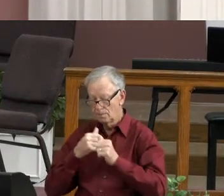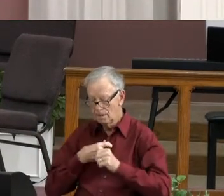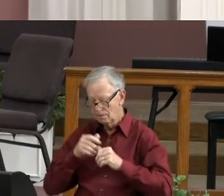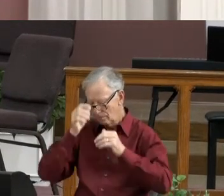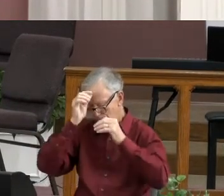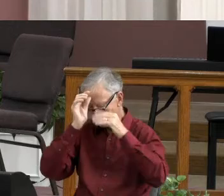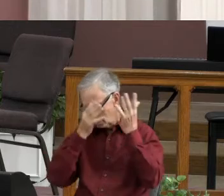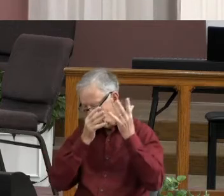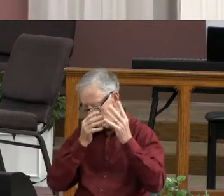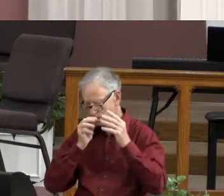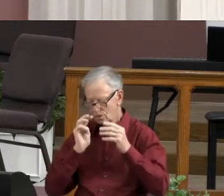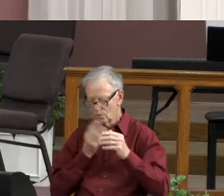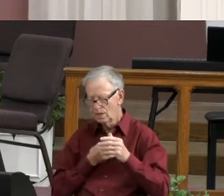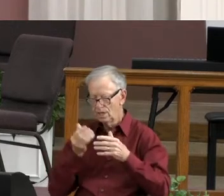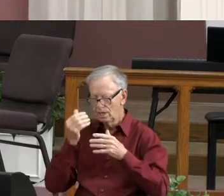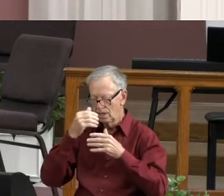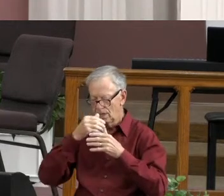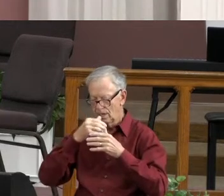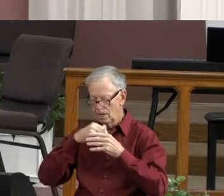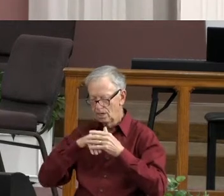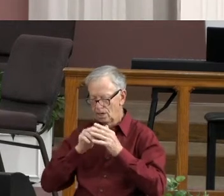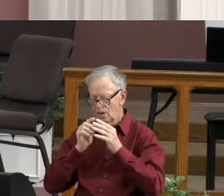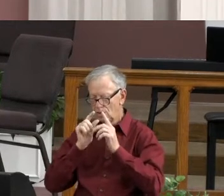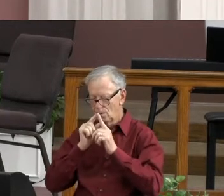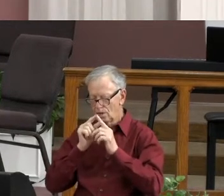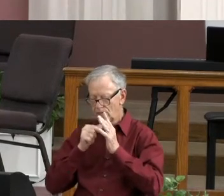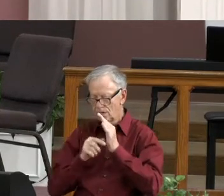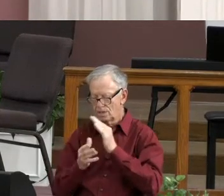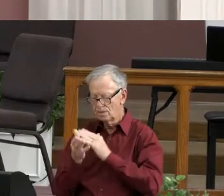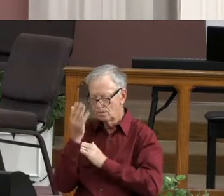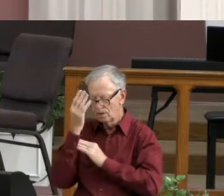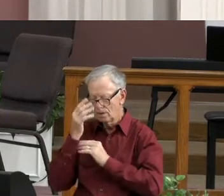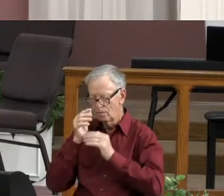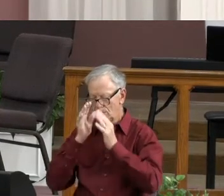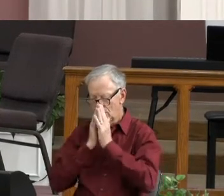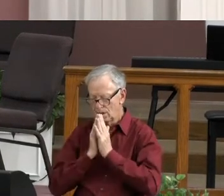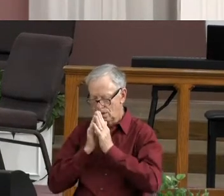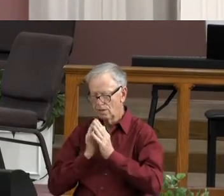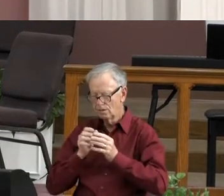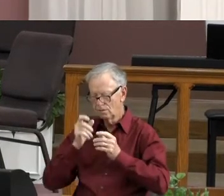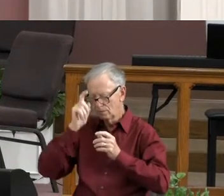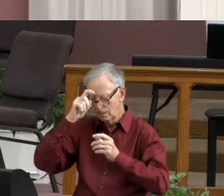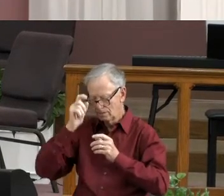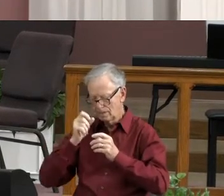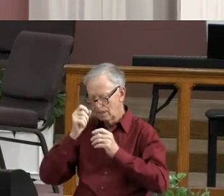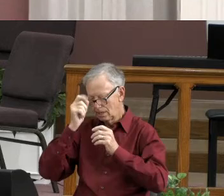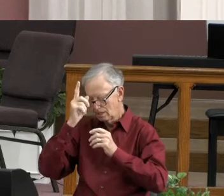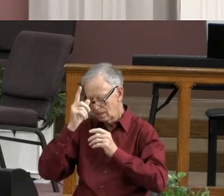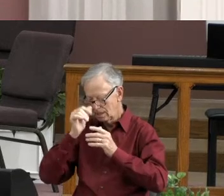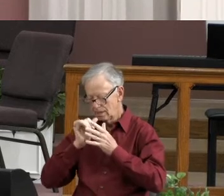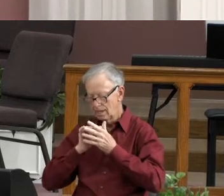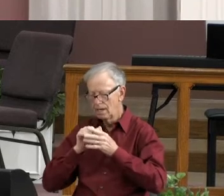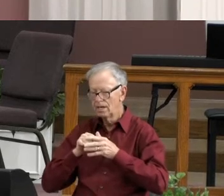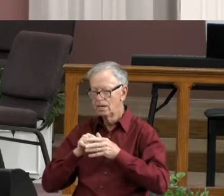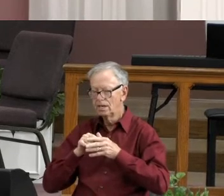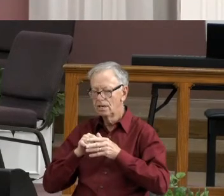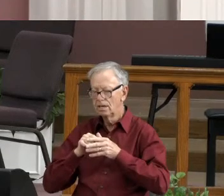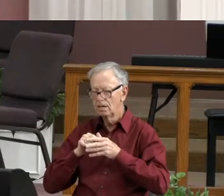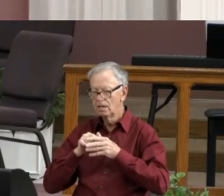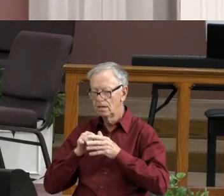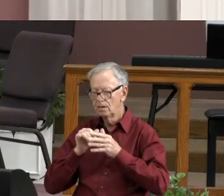Father God, as we enter your word this morning, I pray that you would give wisdom and discernment, that we might understand